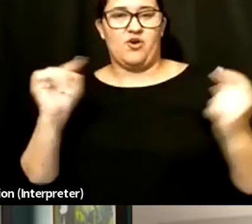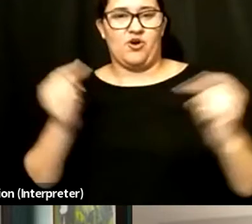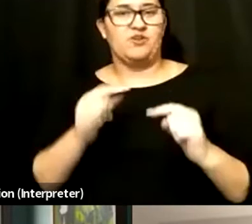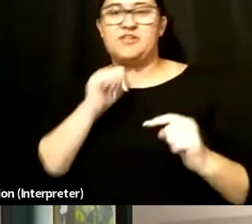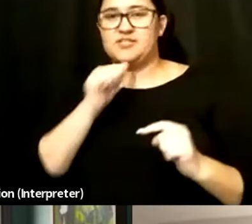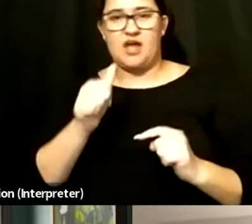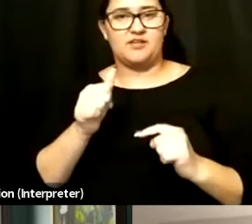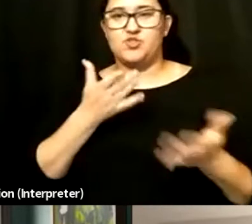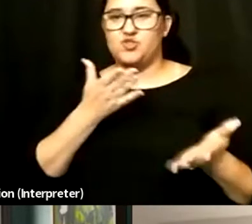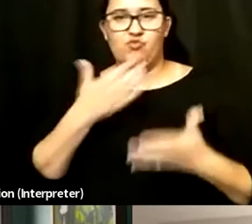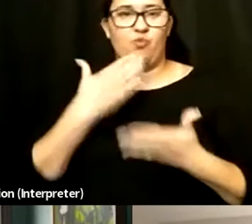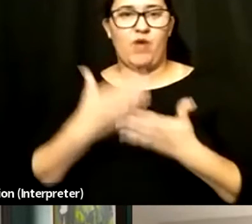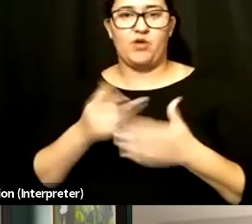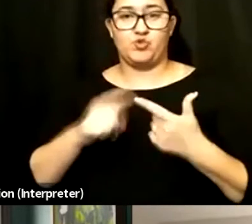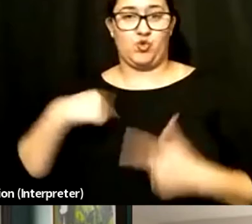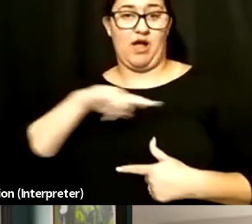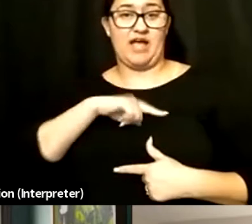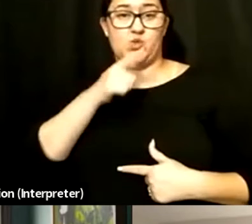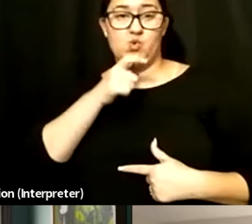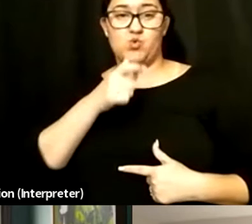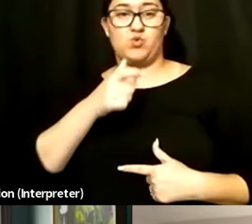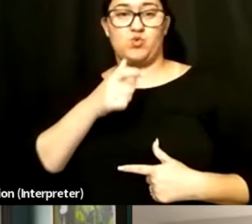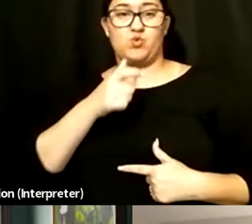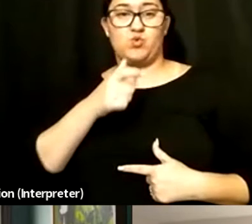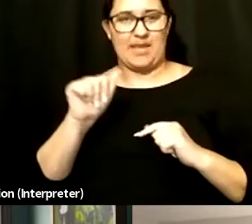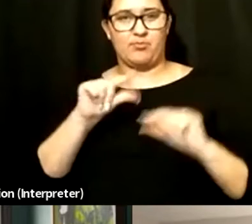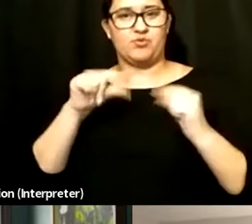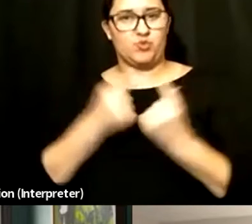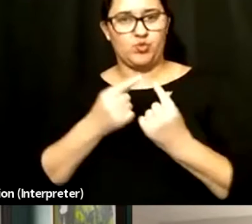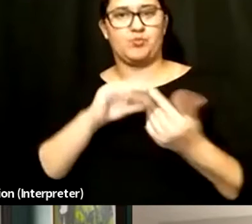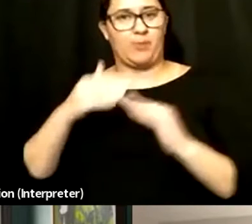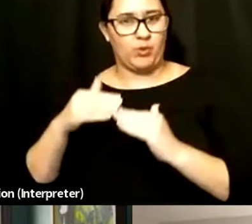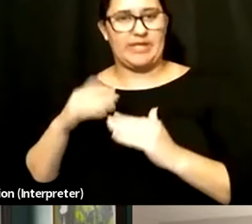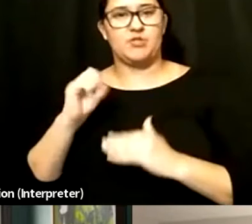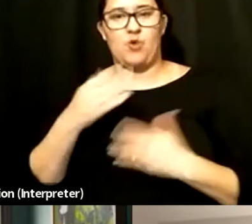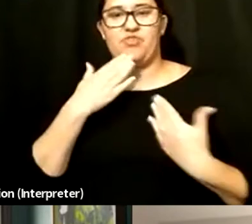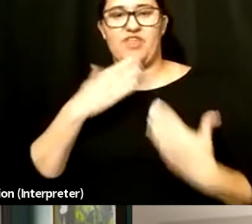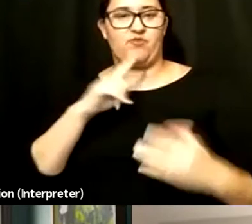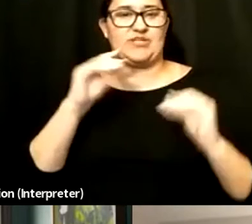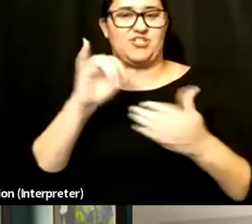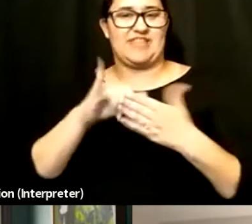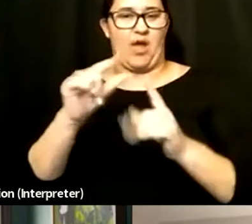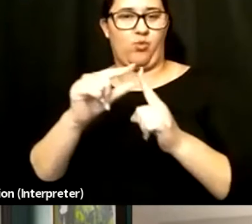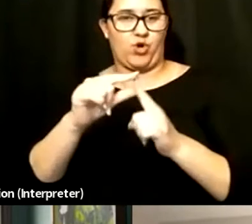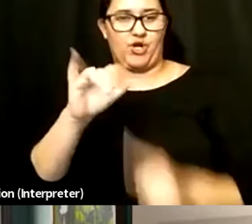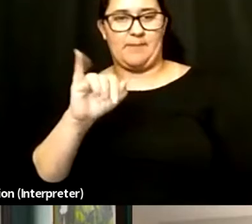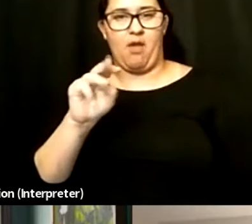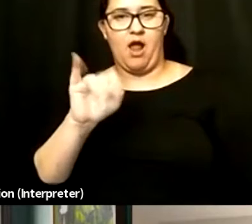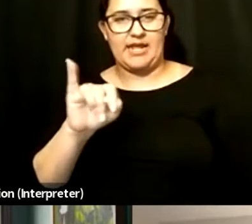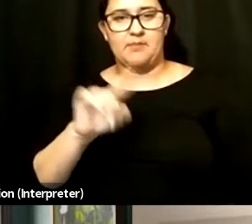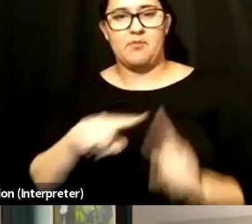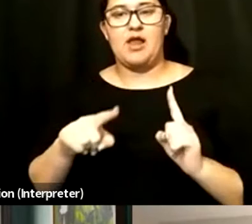to us as disabled people in our community. So thank you for bringing that up and teaching us that new word. So we're